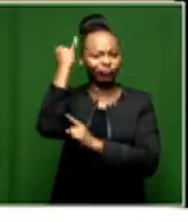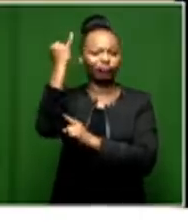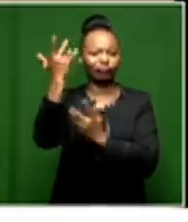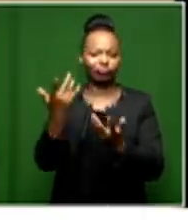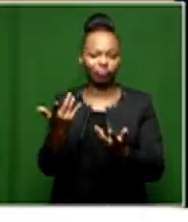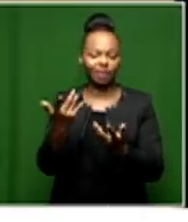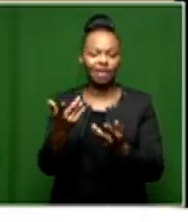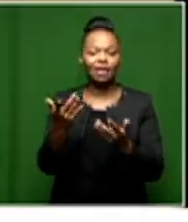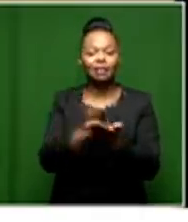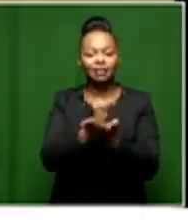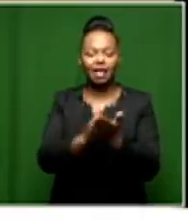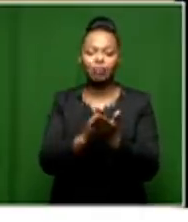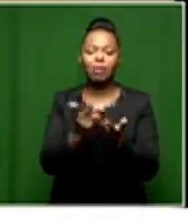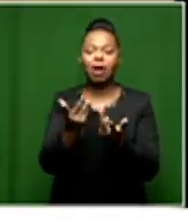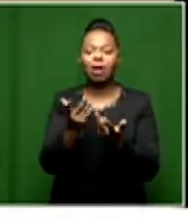confusing the issue because